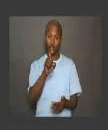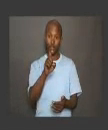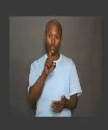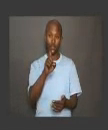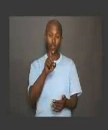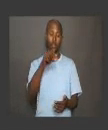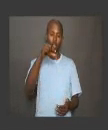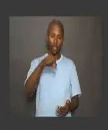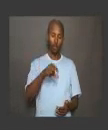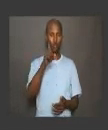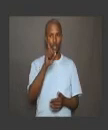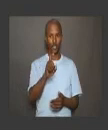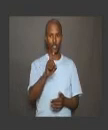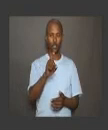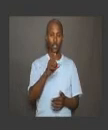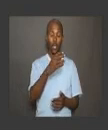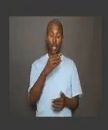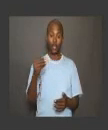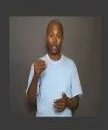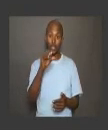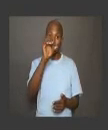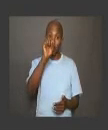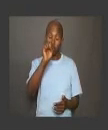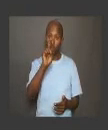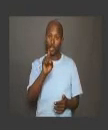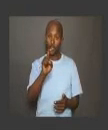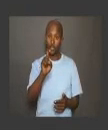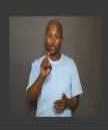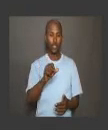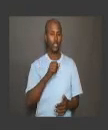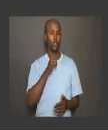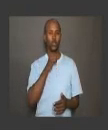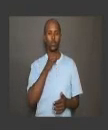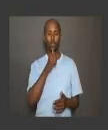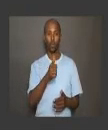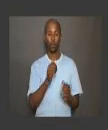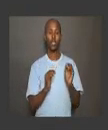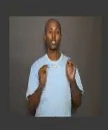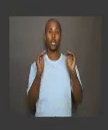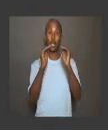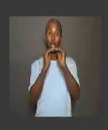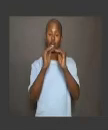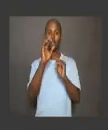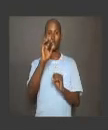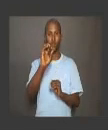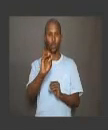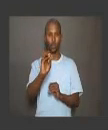Q of x, and S of x do not equal 0.